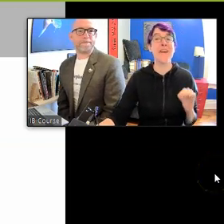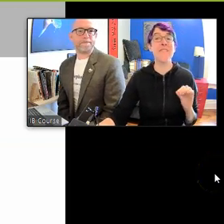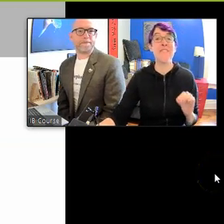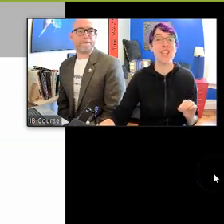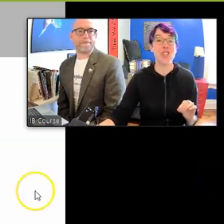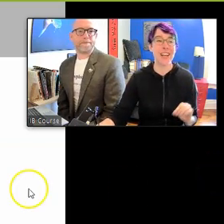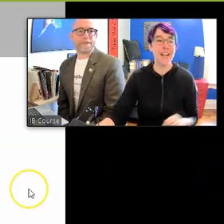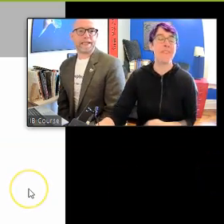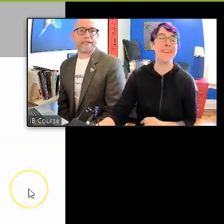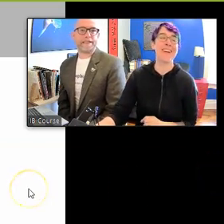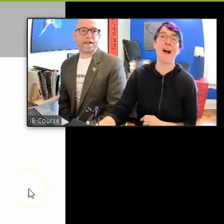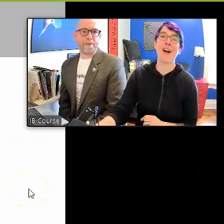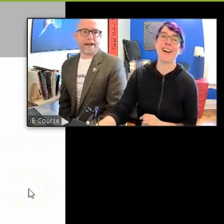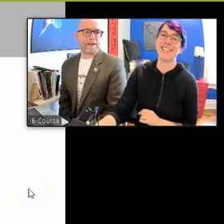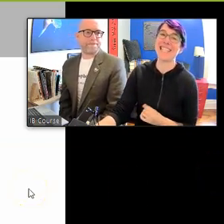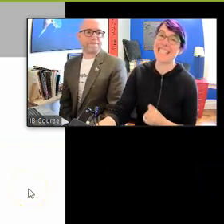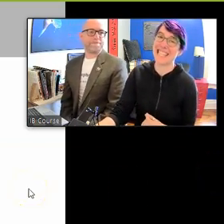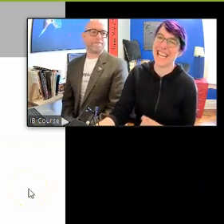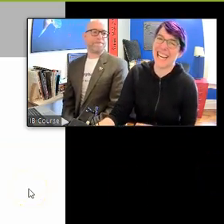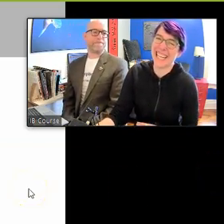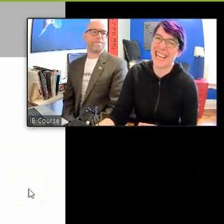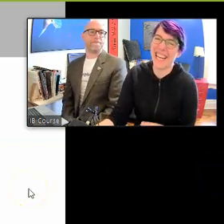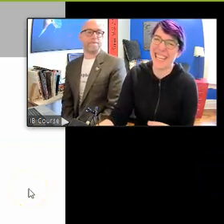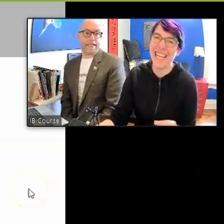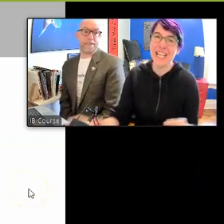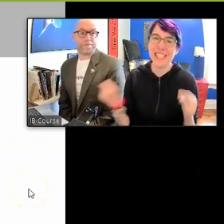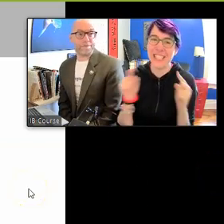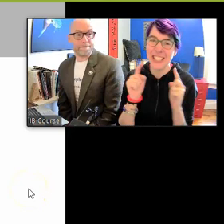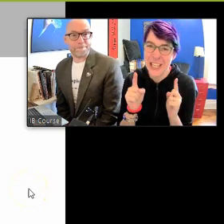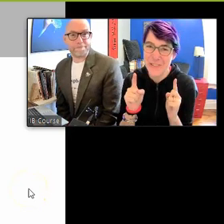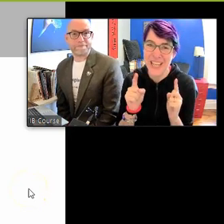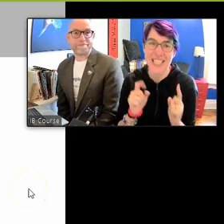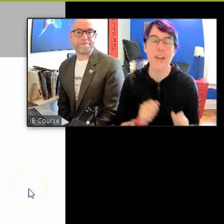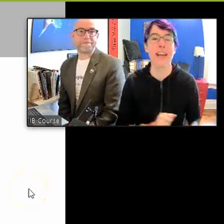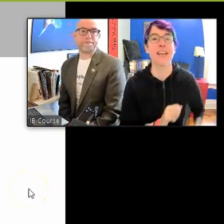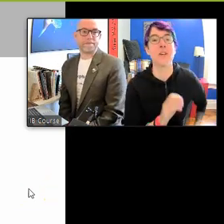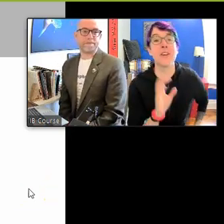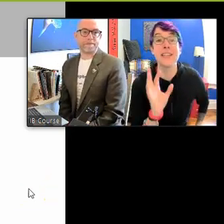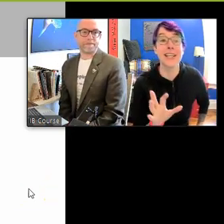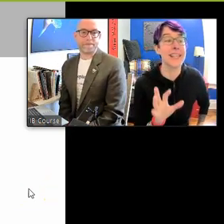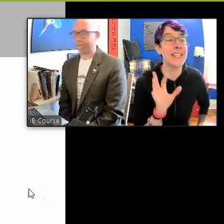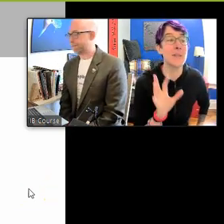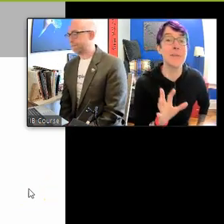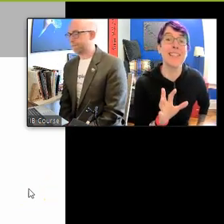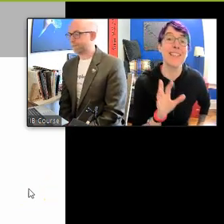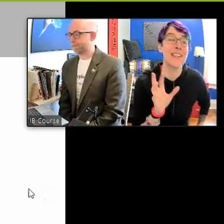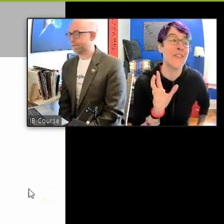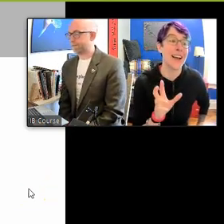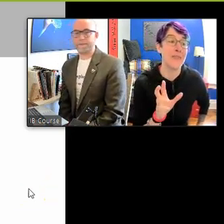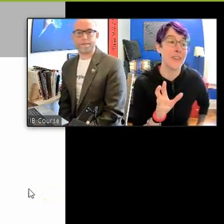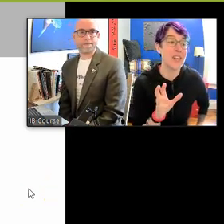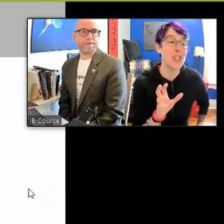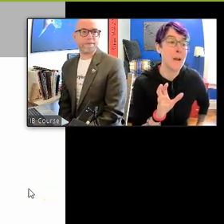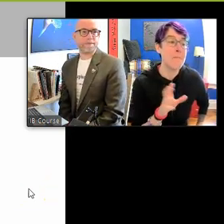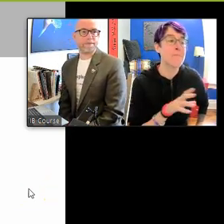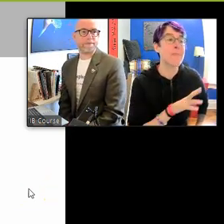ice fish. It's like a stickleback. There are 16. It's a little fish. Okay, so there are 16 species of